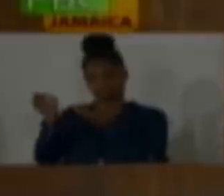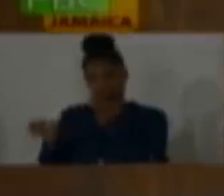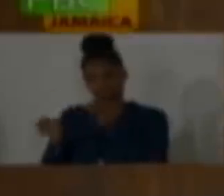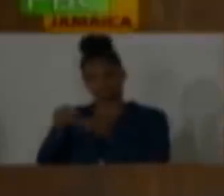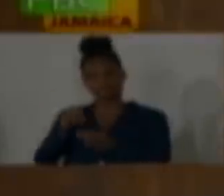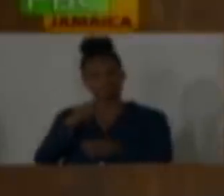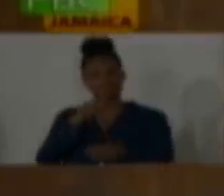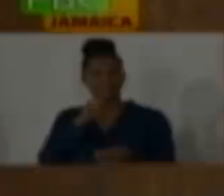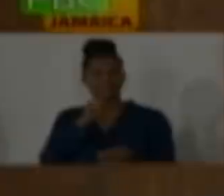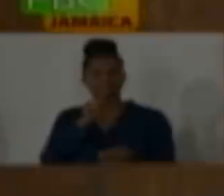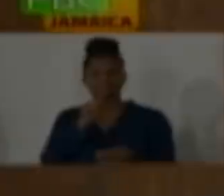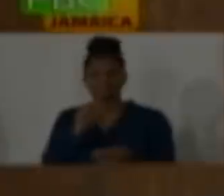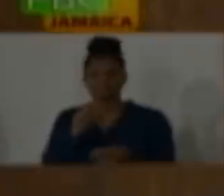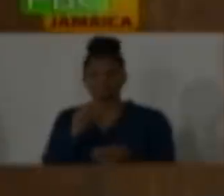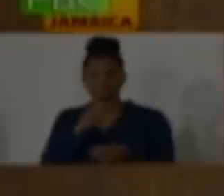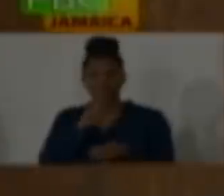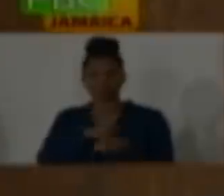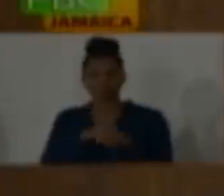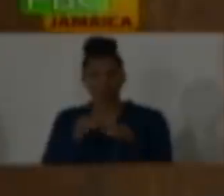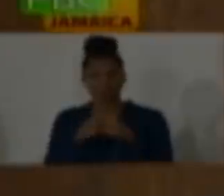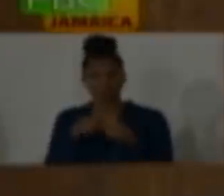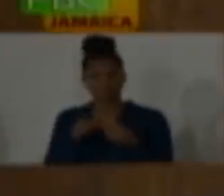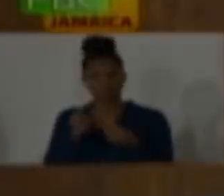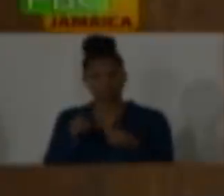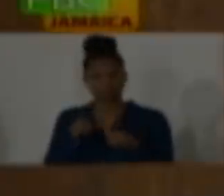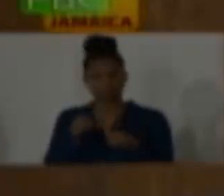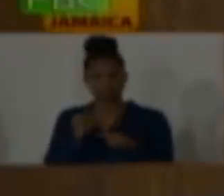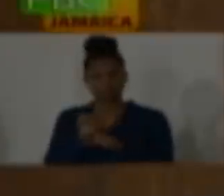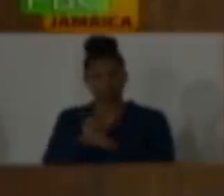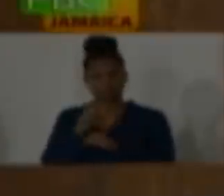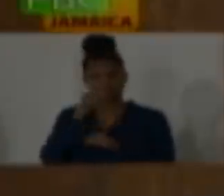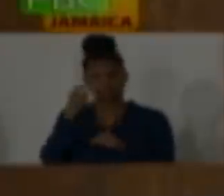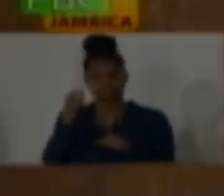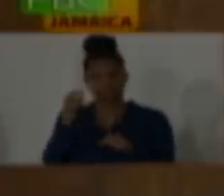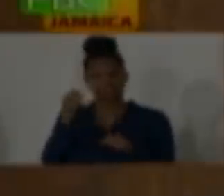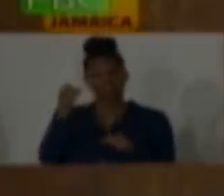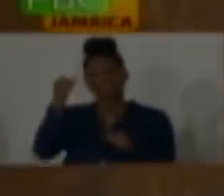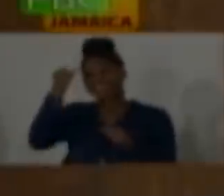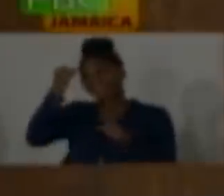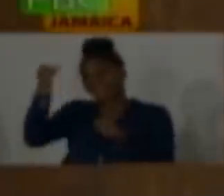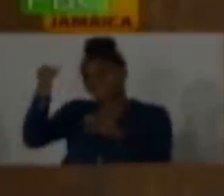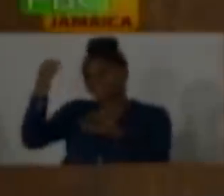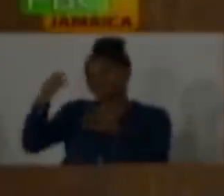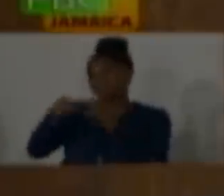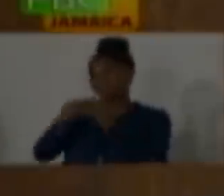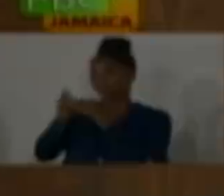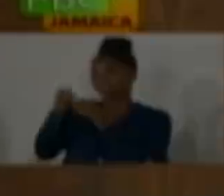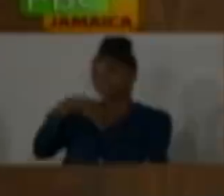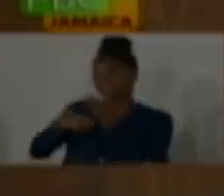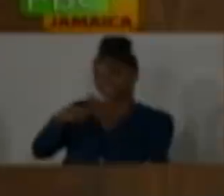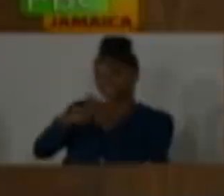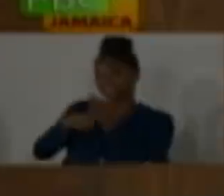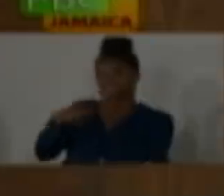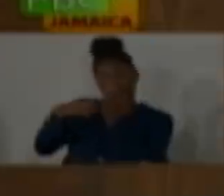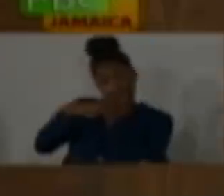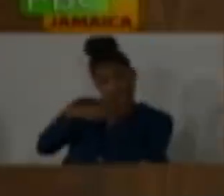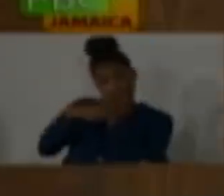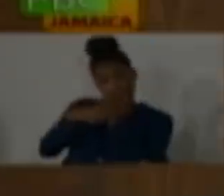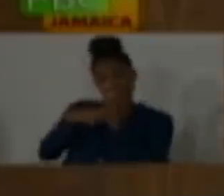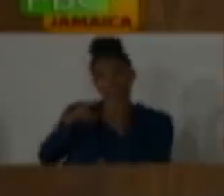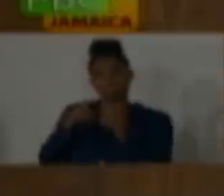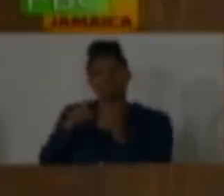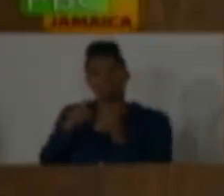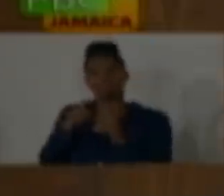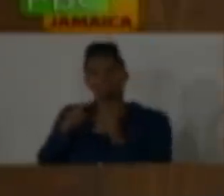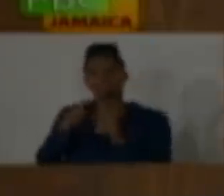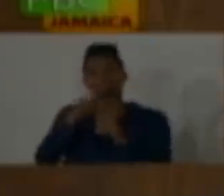Now, this is not normally how this should work, because the idea of a ticket is to create an incentive to have the matter